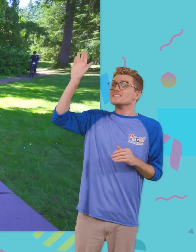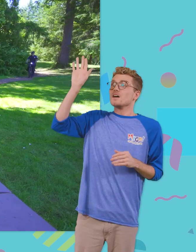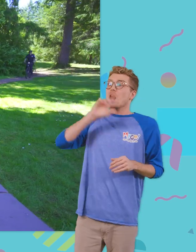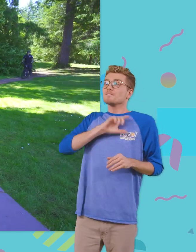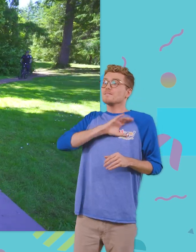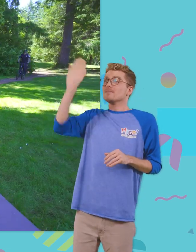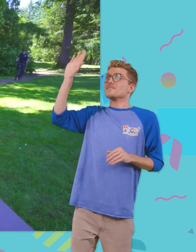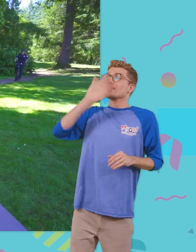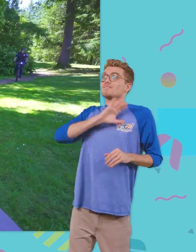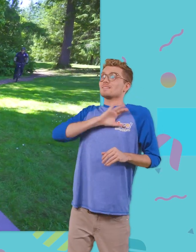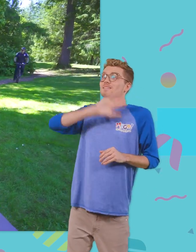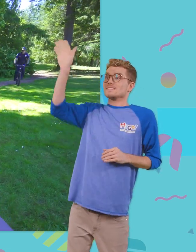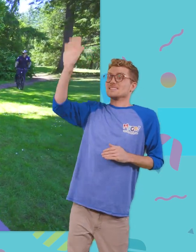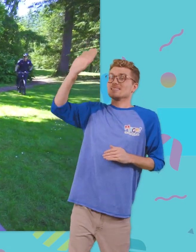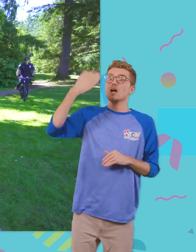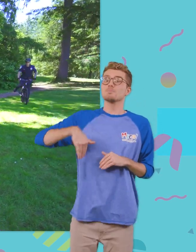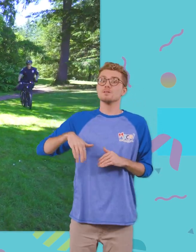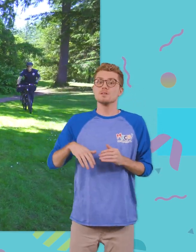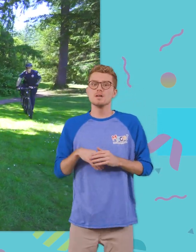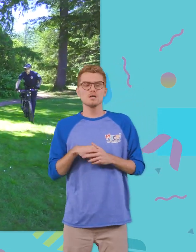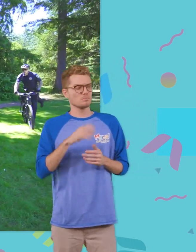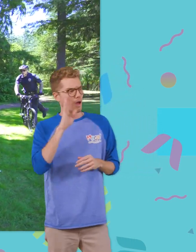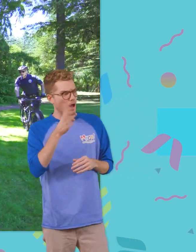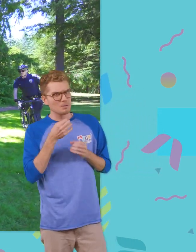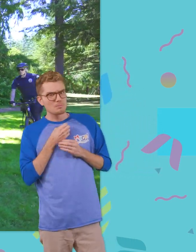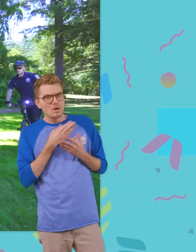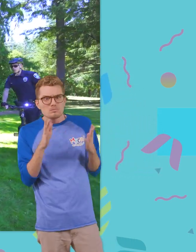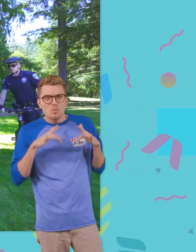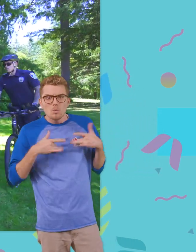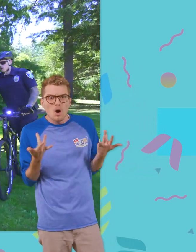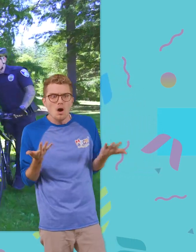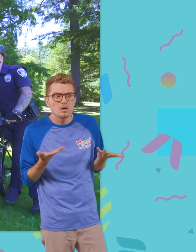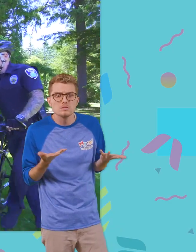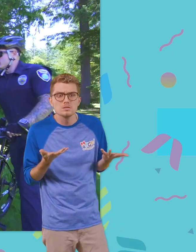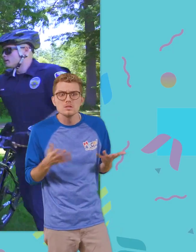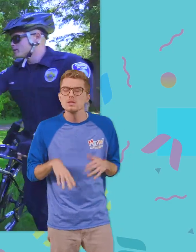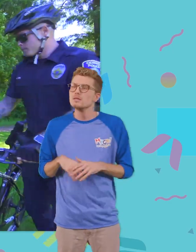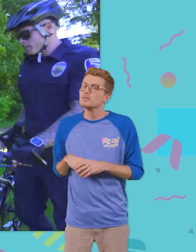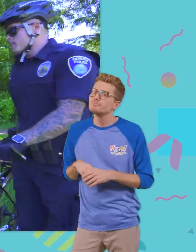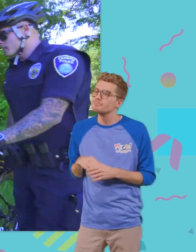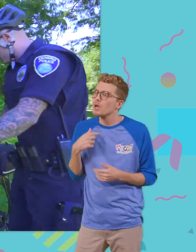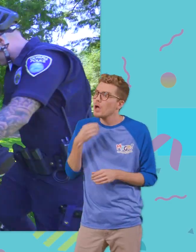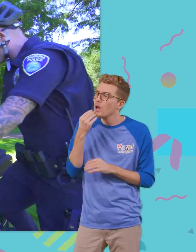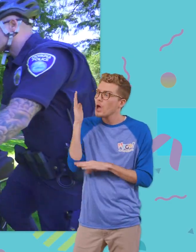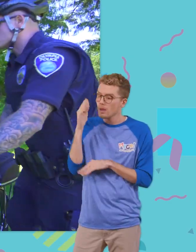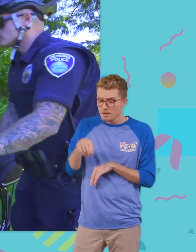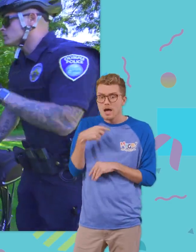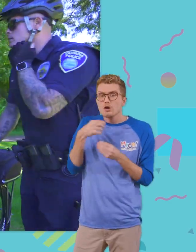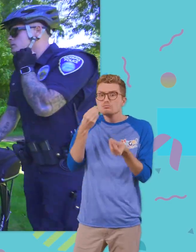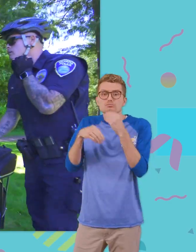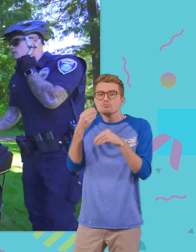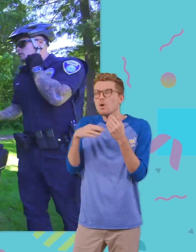Hey! Officer! Officer! Well, hey there, Blippi. What's going on? My lunch was just right here.